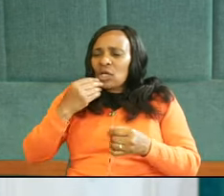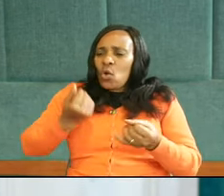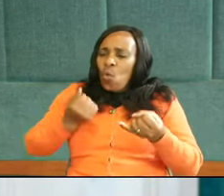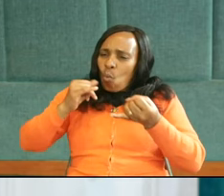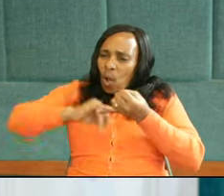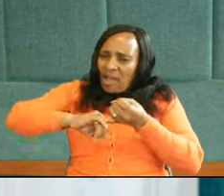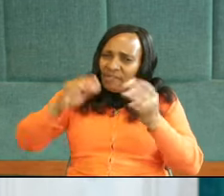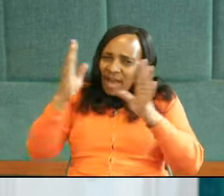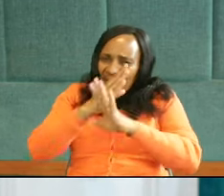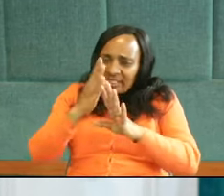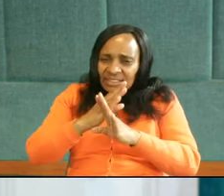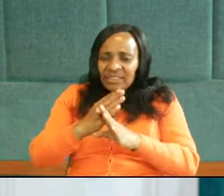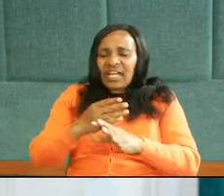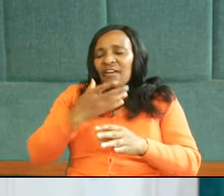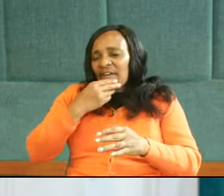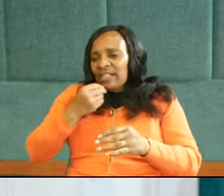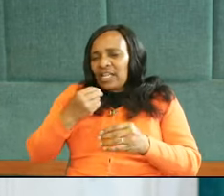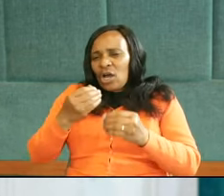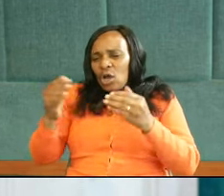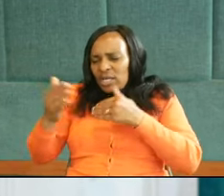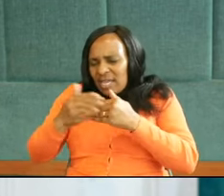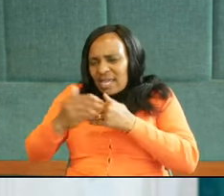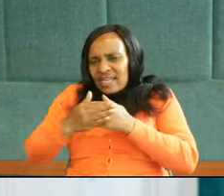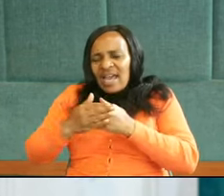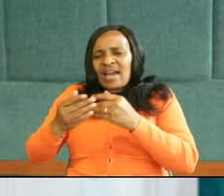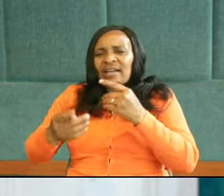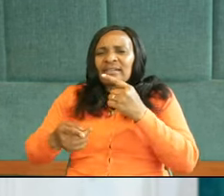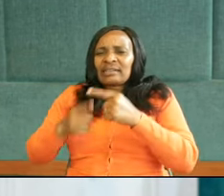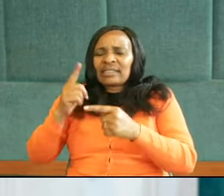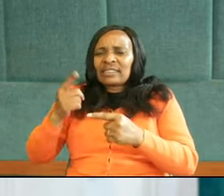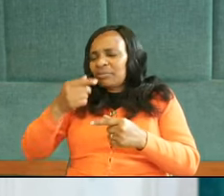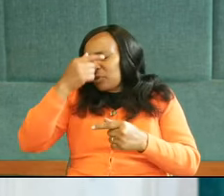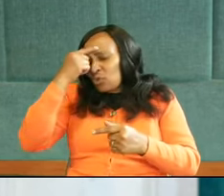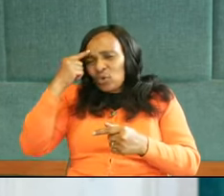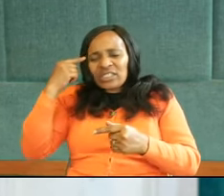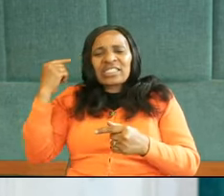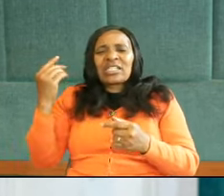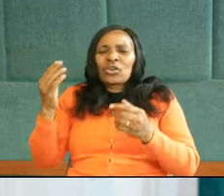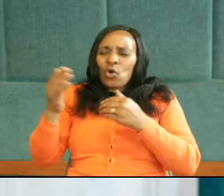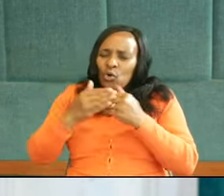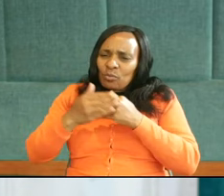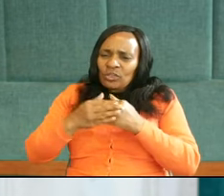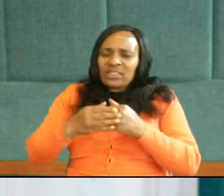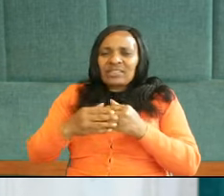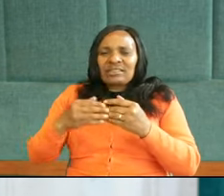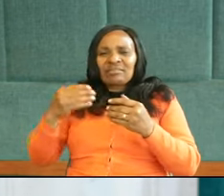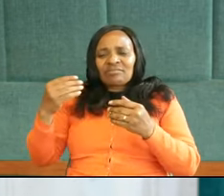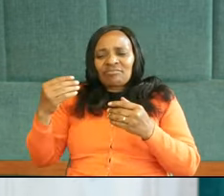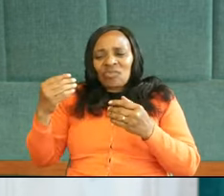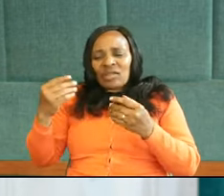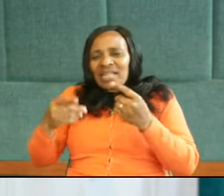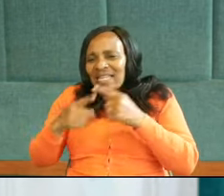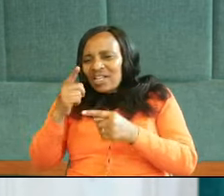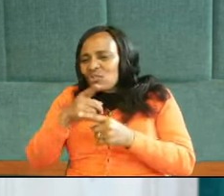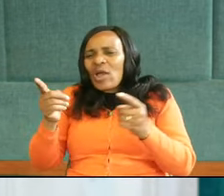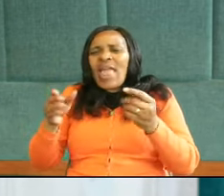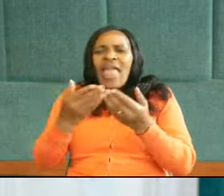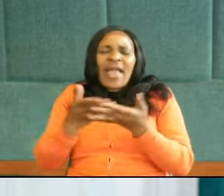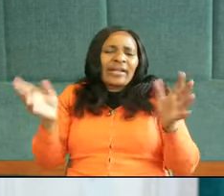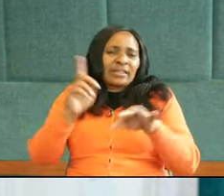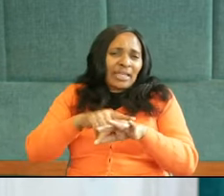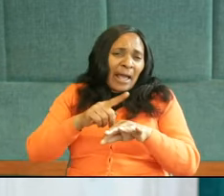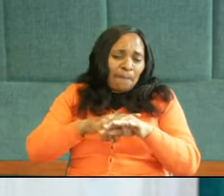you. Her father almost kills her because she hid you, you know. Mm. And every time you meet